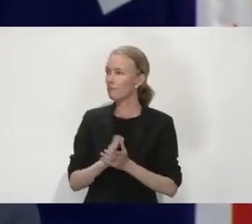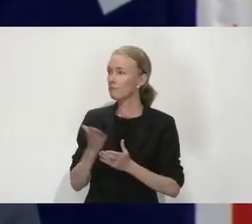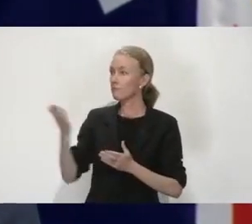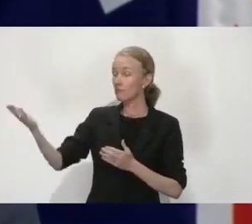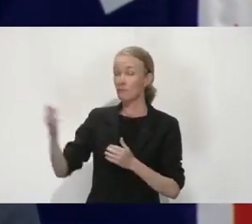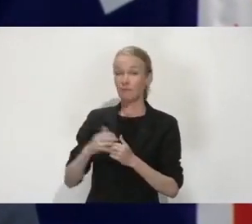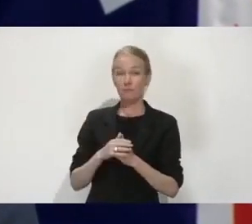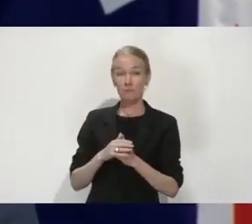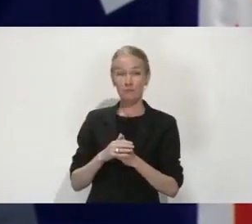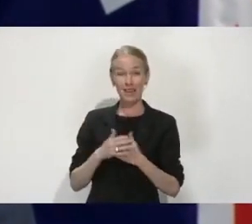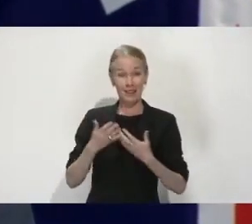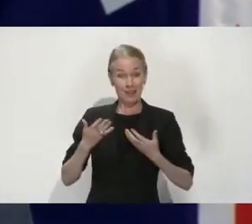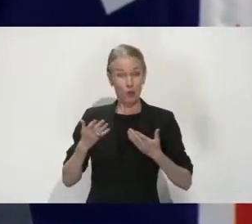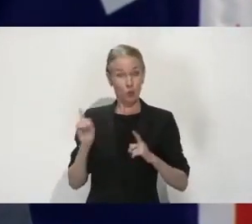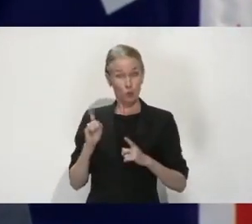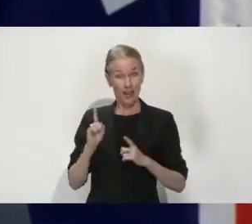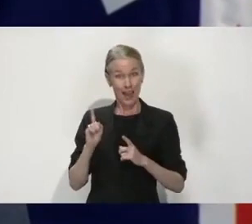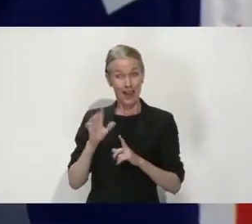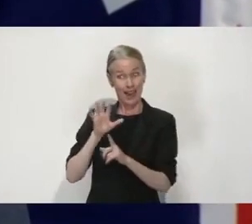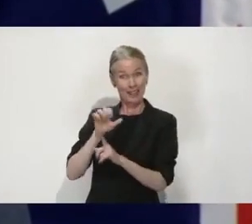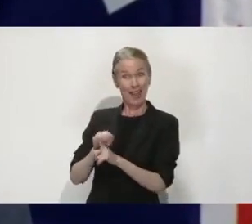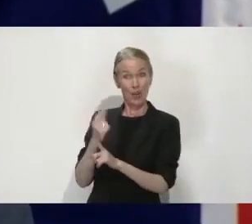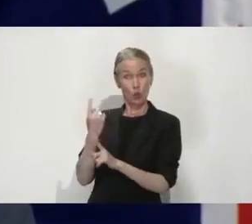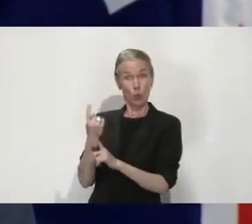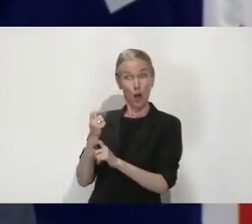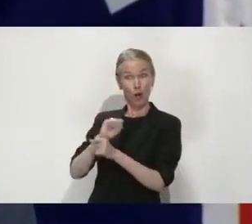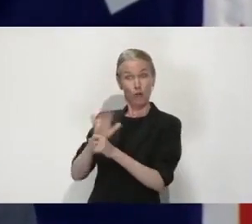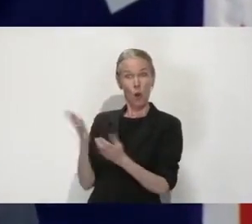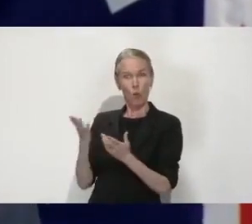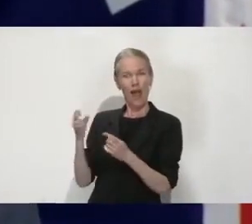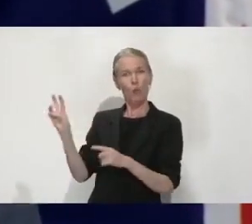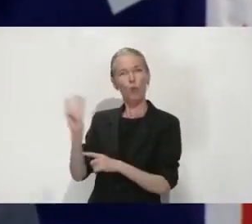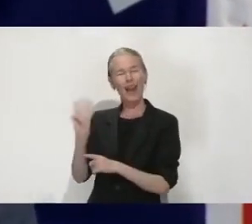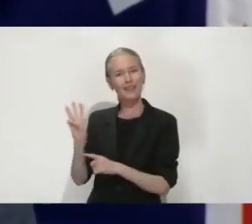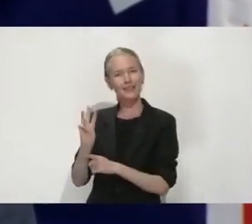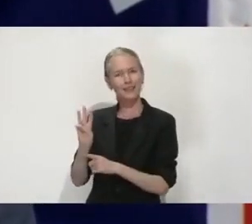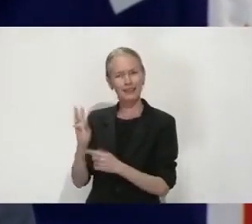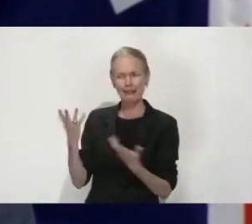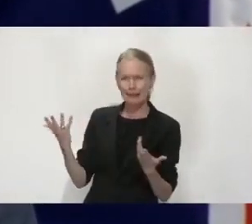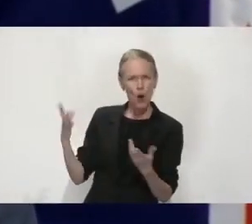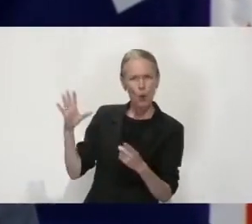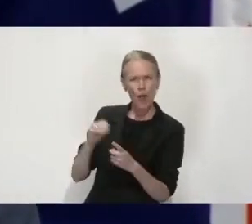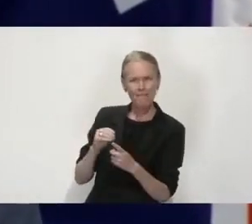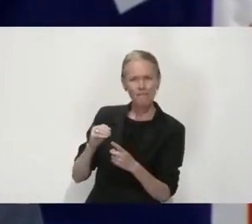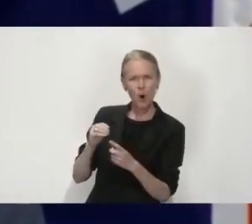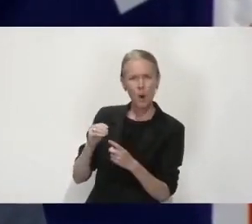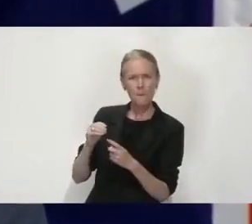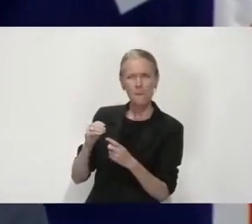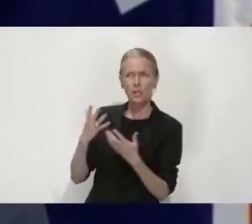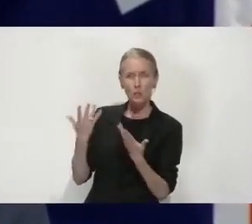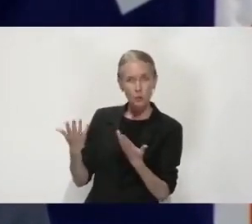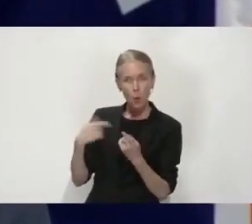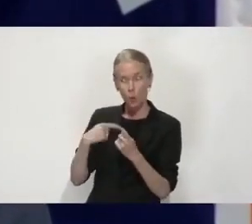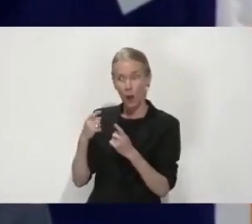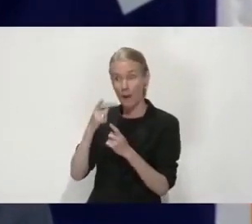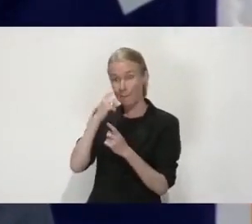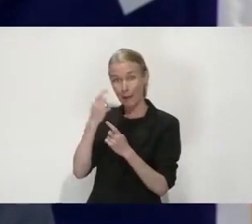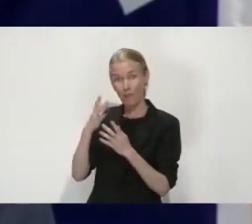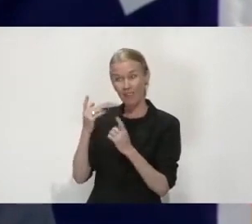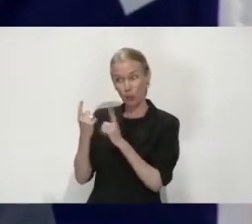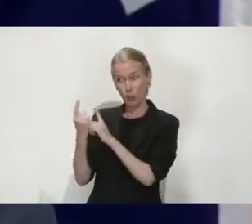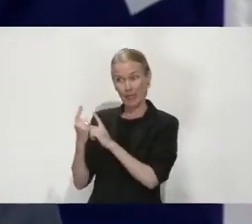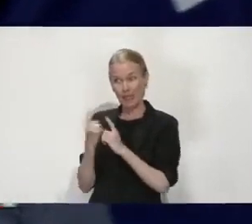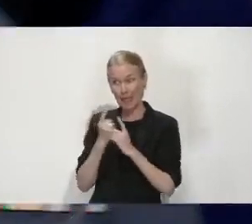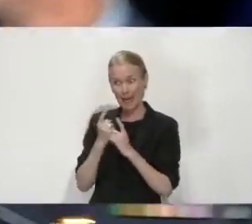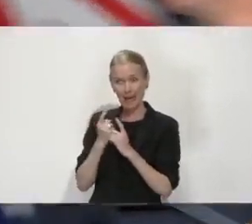instance of one in Wellington? And how did that person get here, and what sort of contact tracing needs to be done, and how do you get them to a quarantine